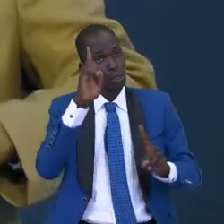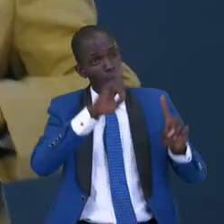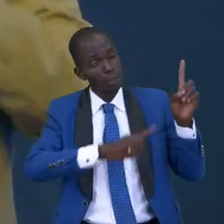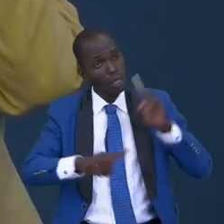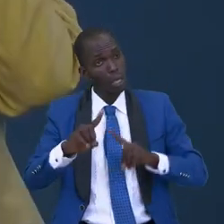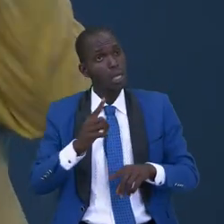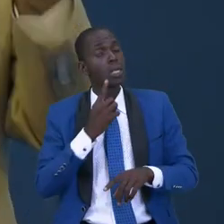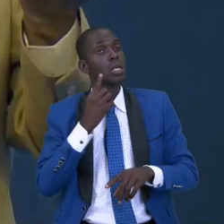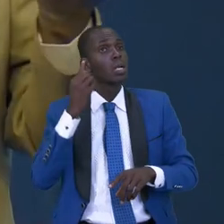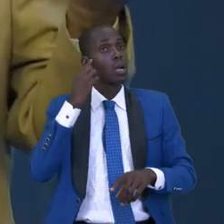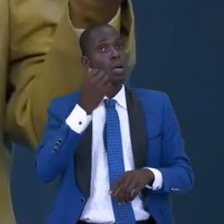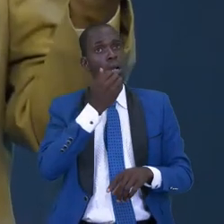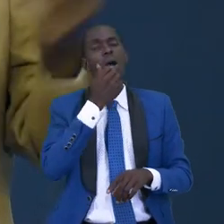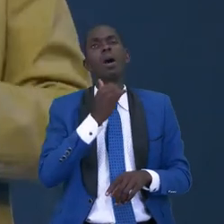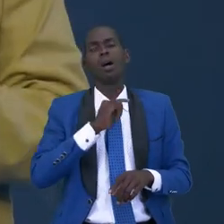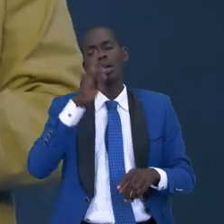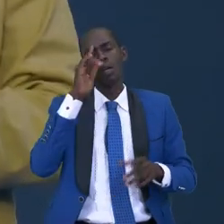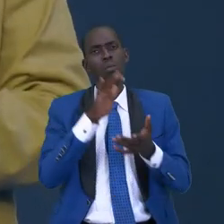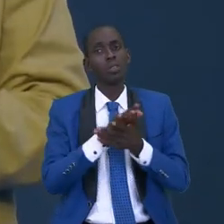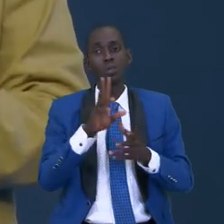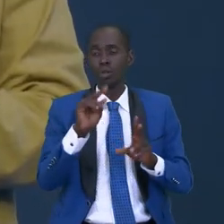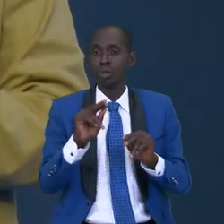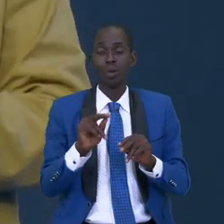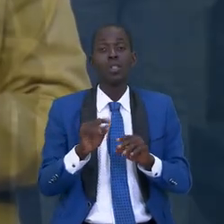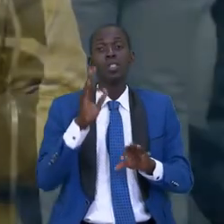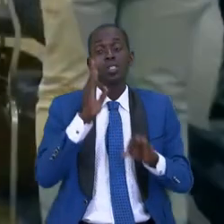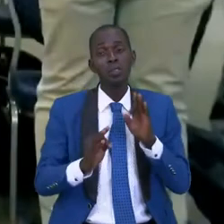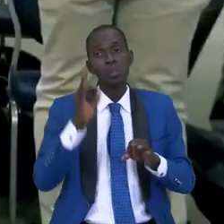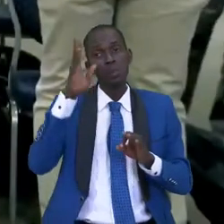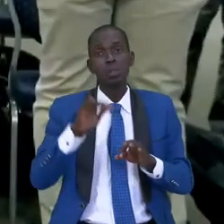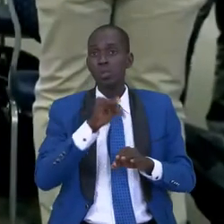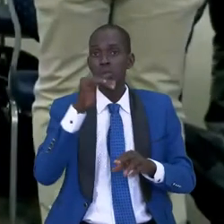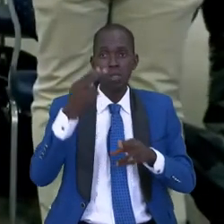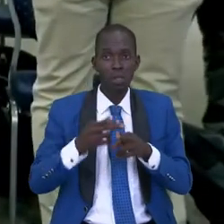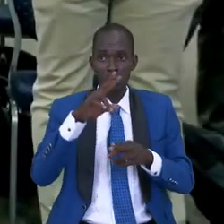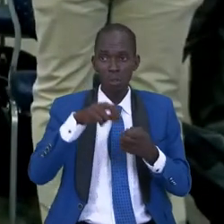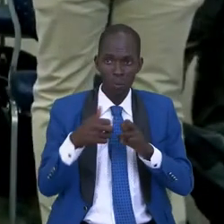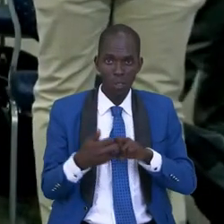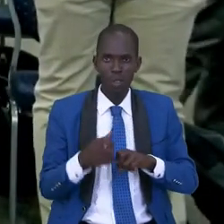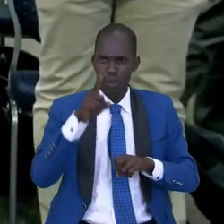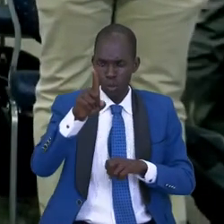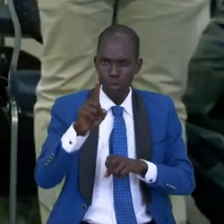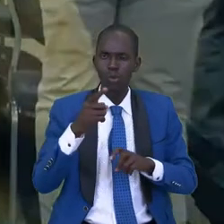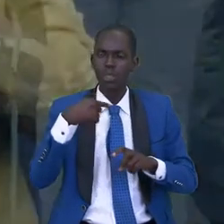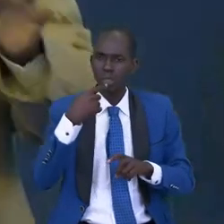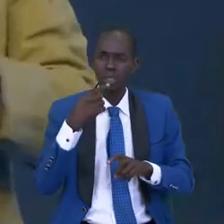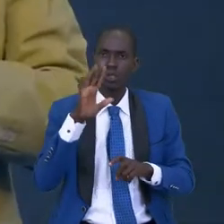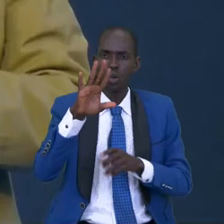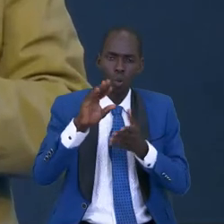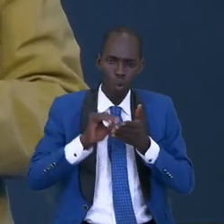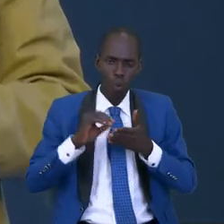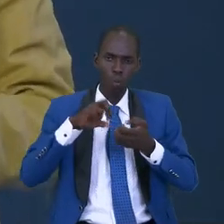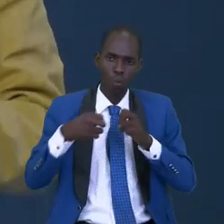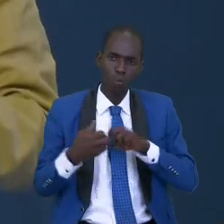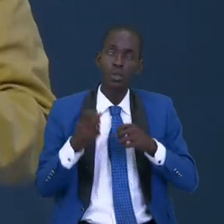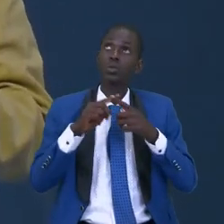said that I might receive my sight. Whatever sickness you have, whatever miracle